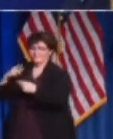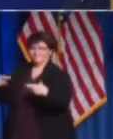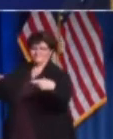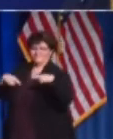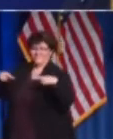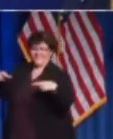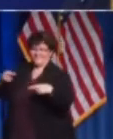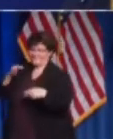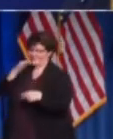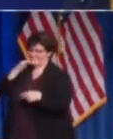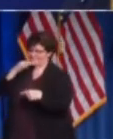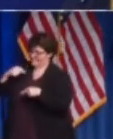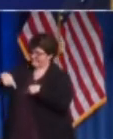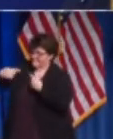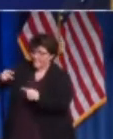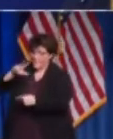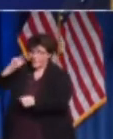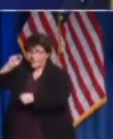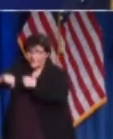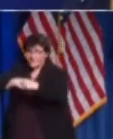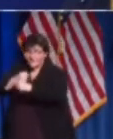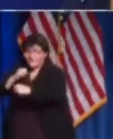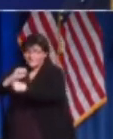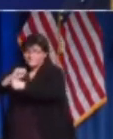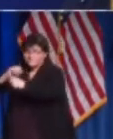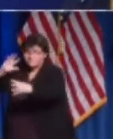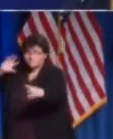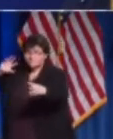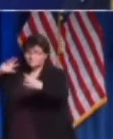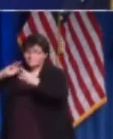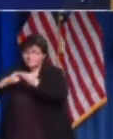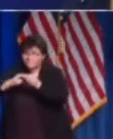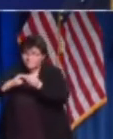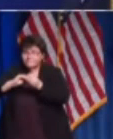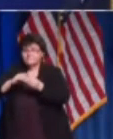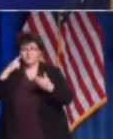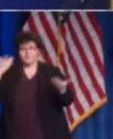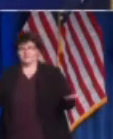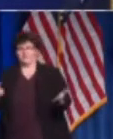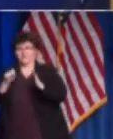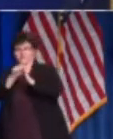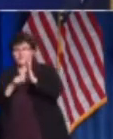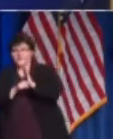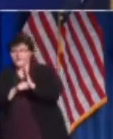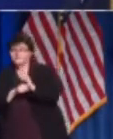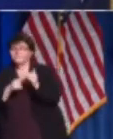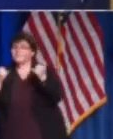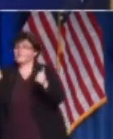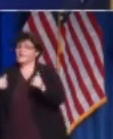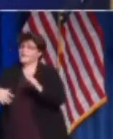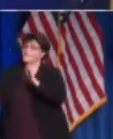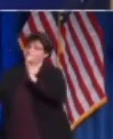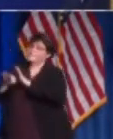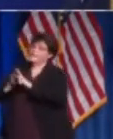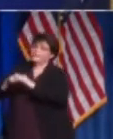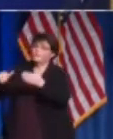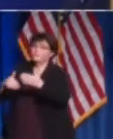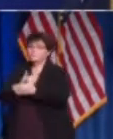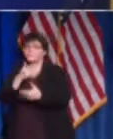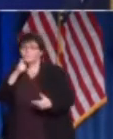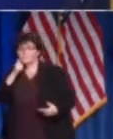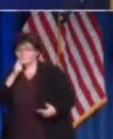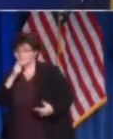years of great service to the state, and I have appointed Eileen Meskel as the next Deputy Attorney General, and we will be in